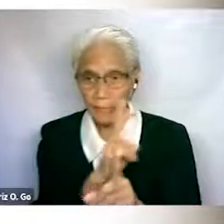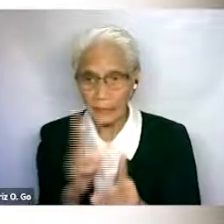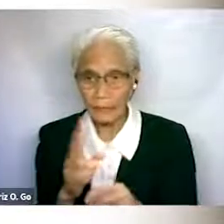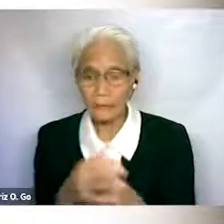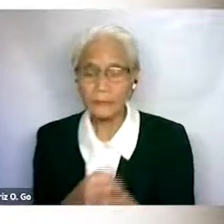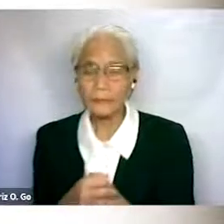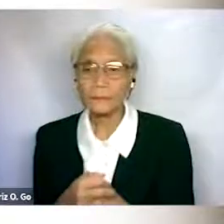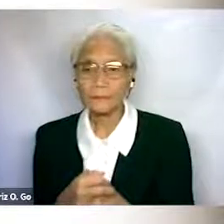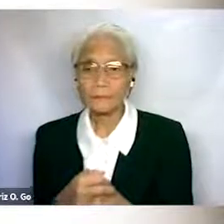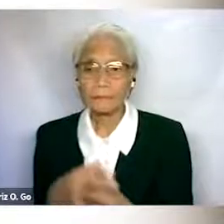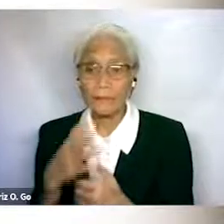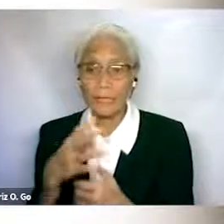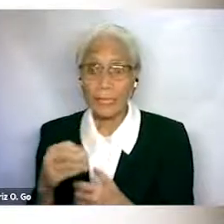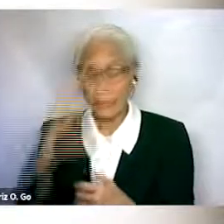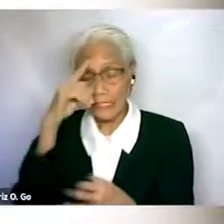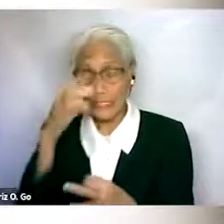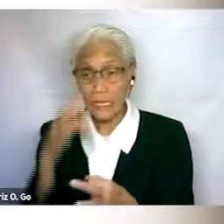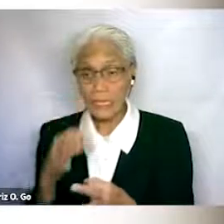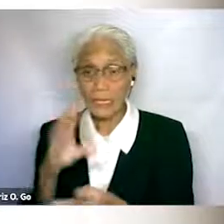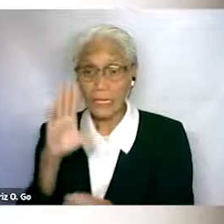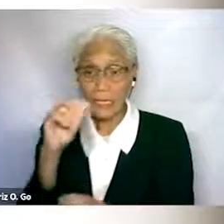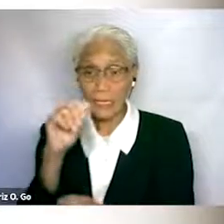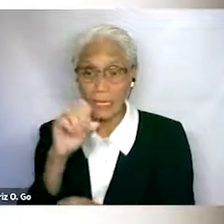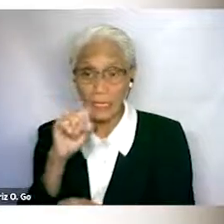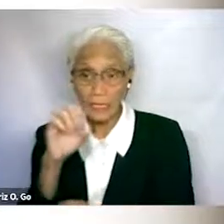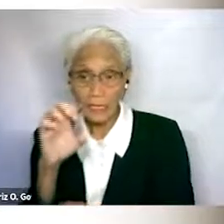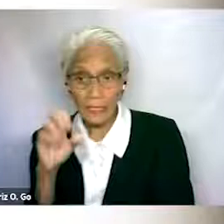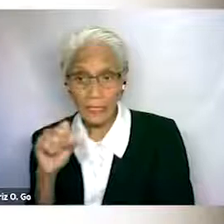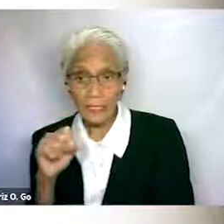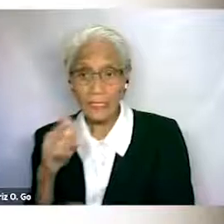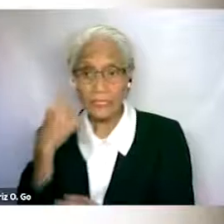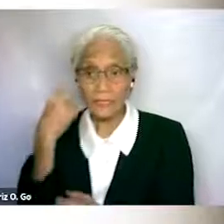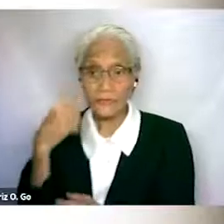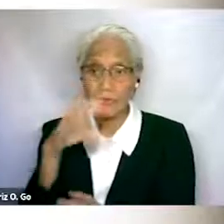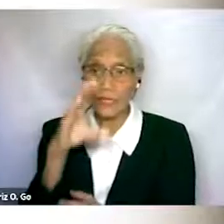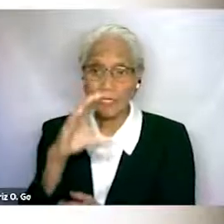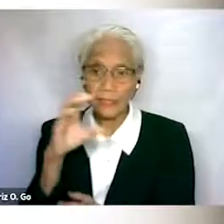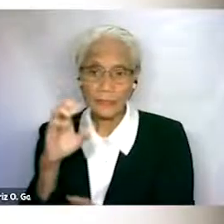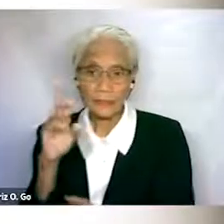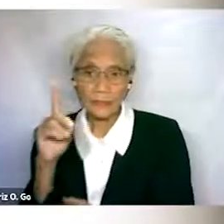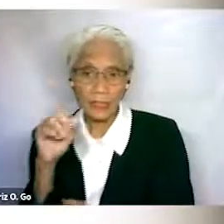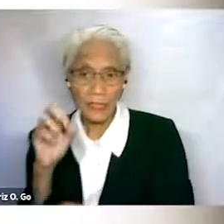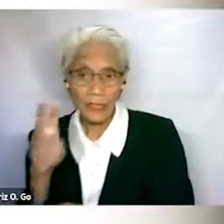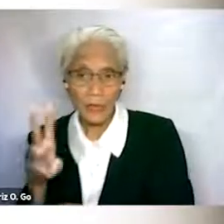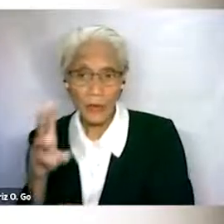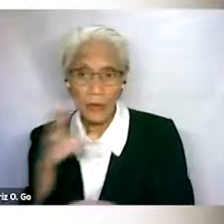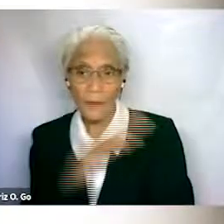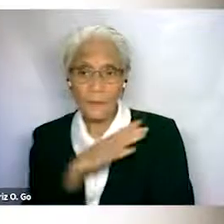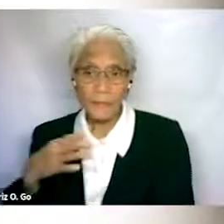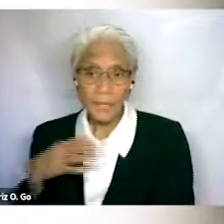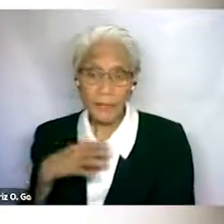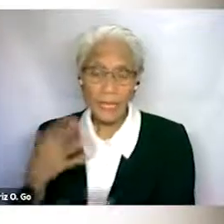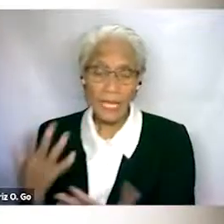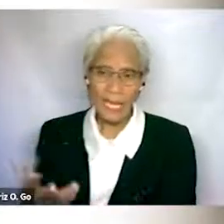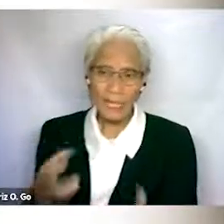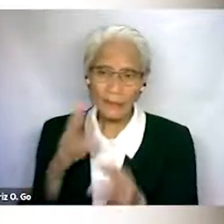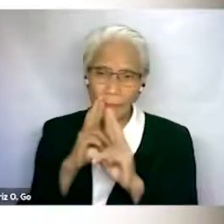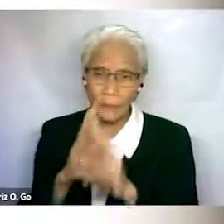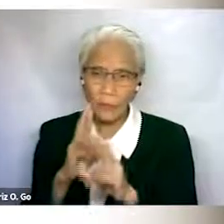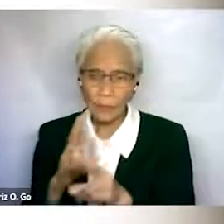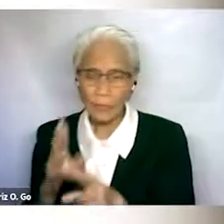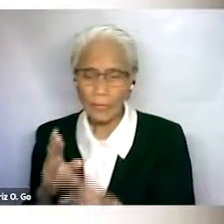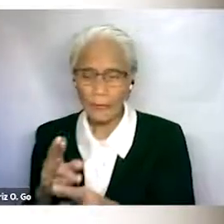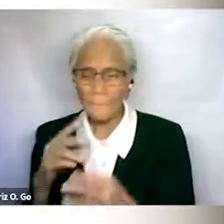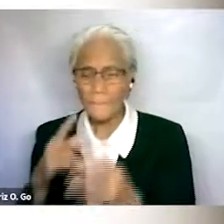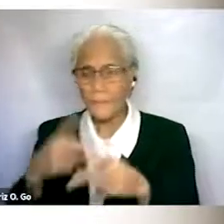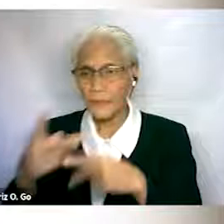under CEDAW, and then there's subsequent reports. Currently, as stated by Dr. Siri, there's already a simplified reporting process, so